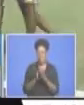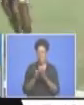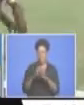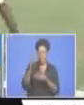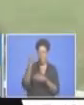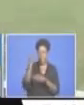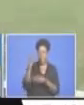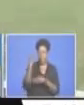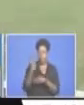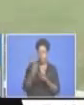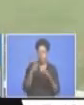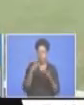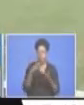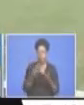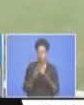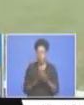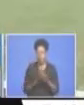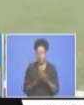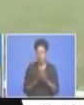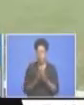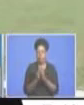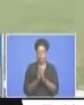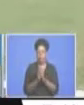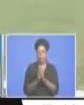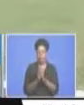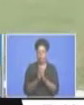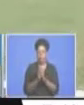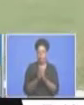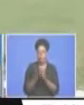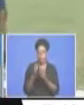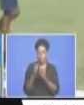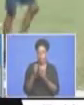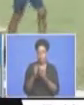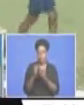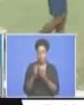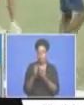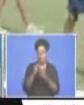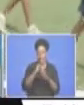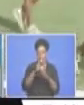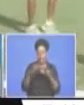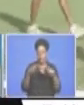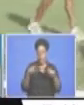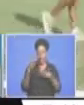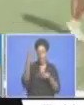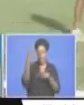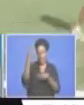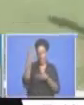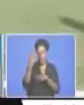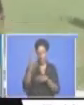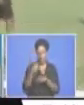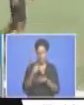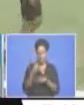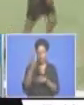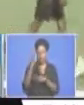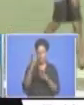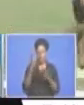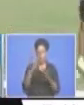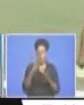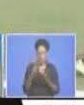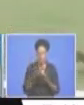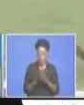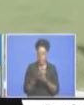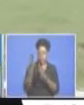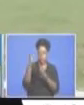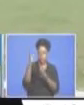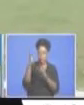do reasonably well. The caliber of athletes that we have, we know who the standouts are, and we know who will do very well. So I'm expecting the same